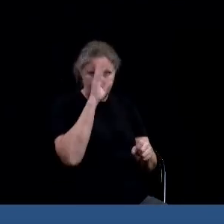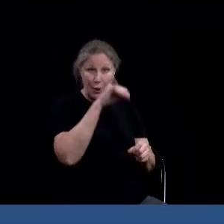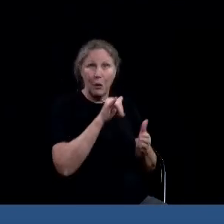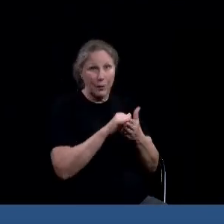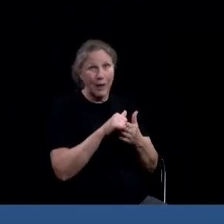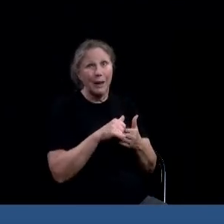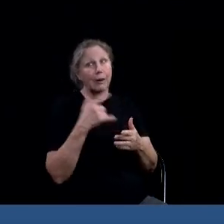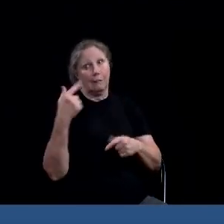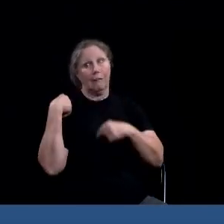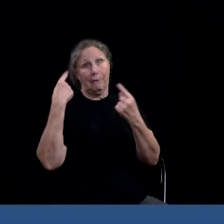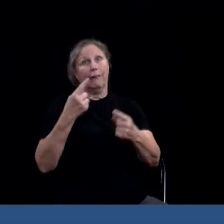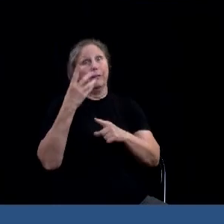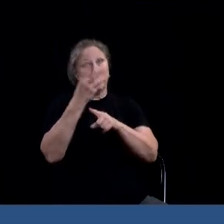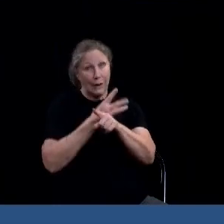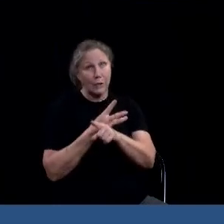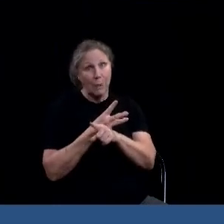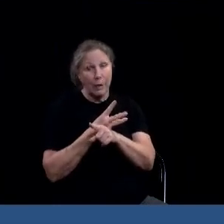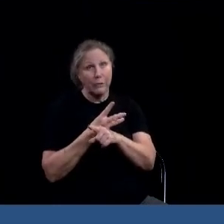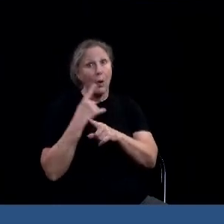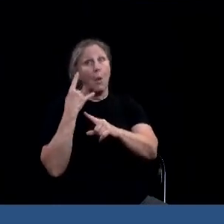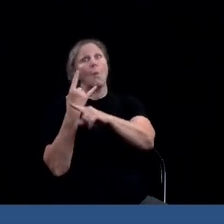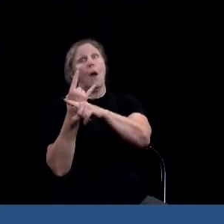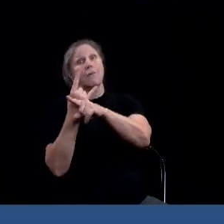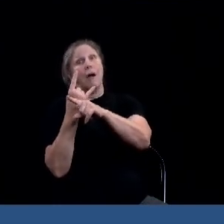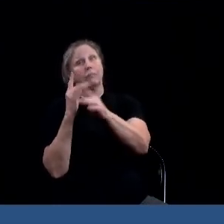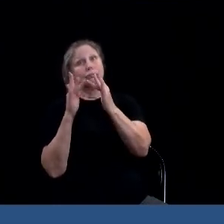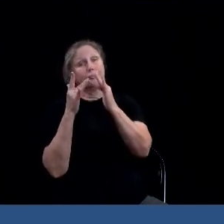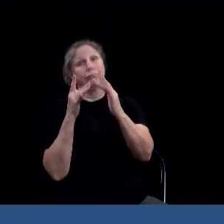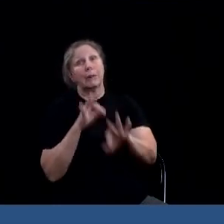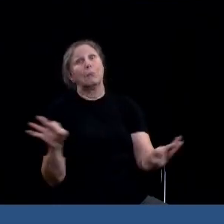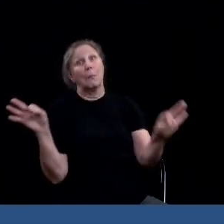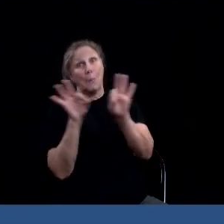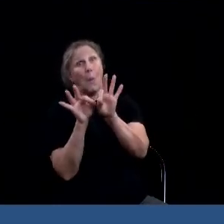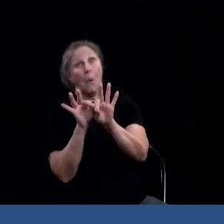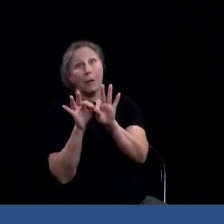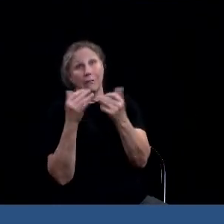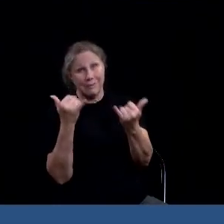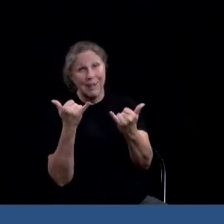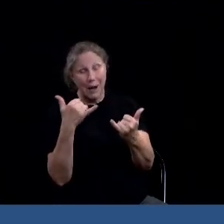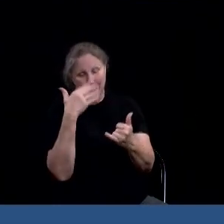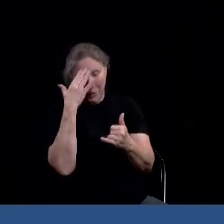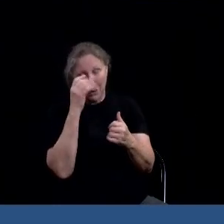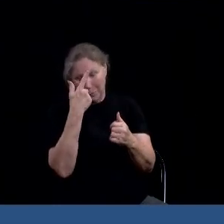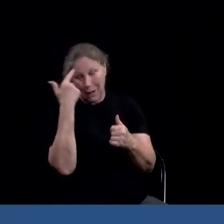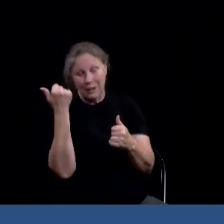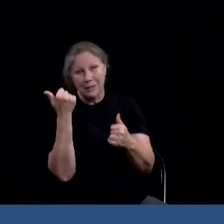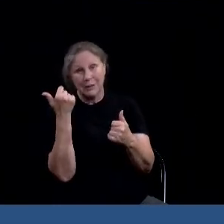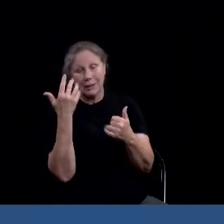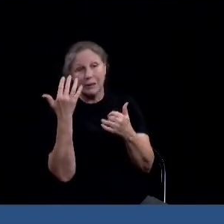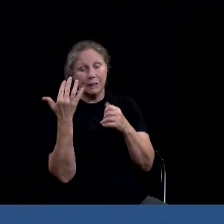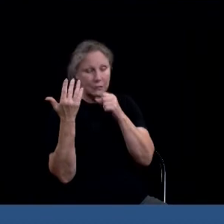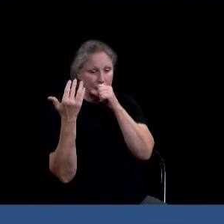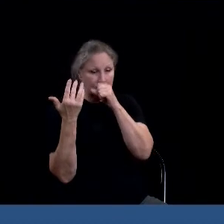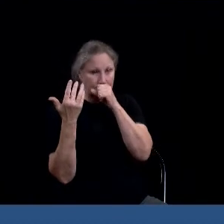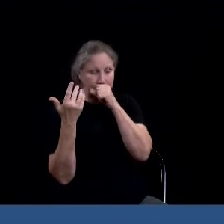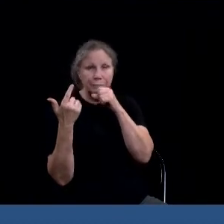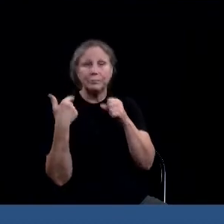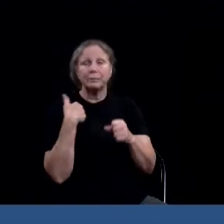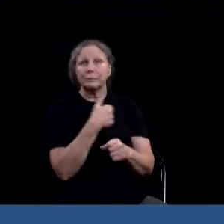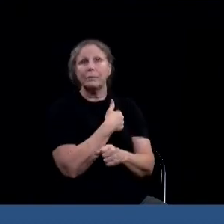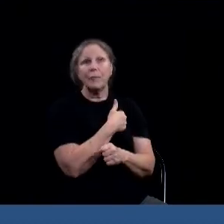internet access is, especially with us not stepping out of this pandemic